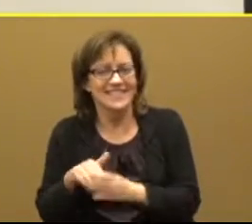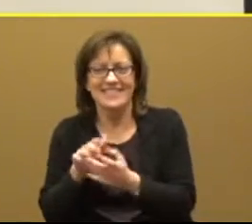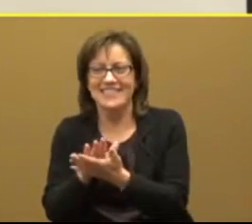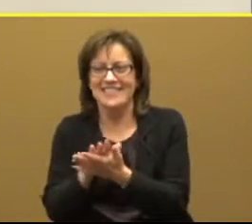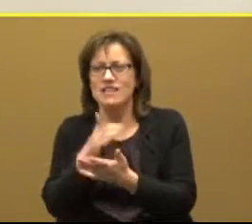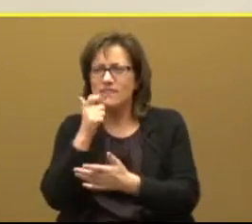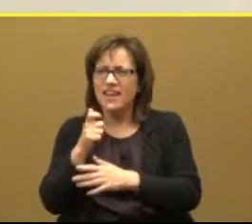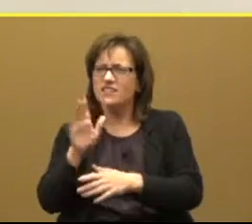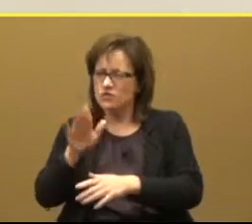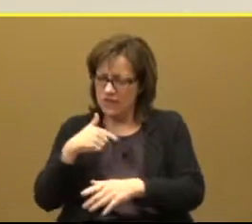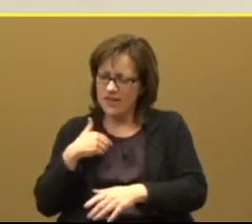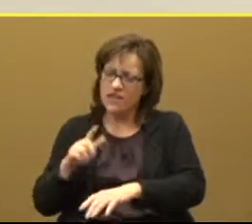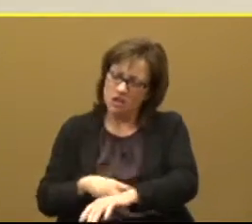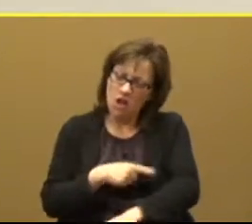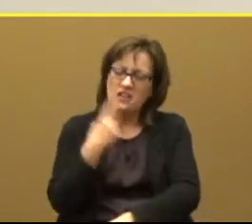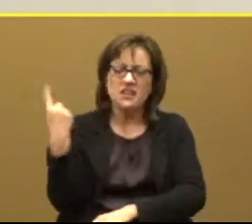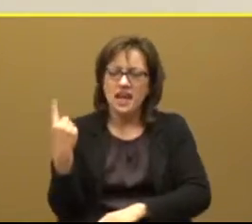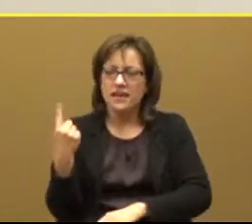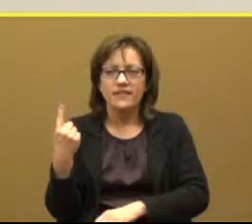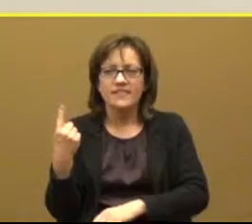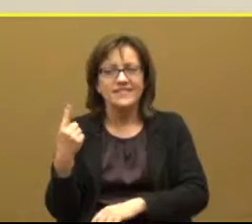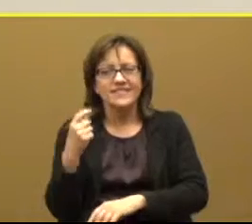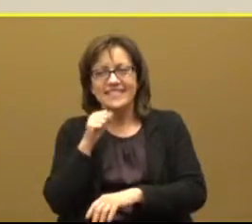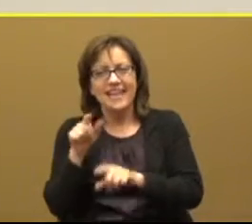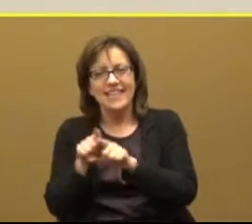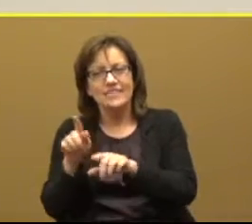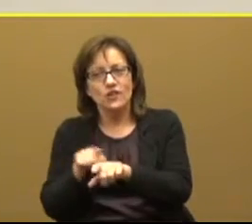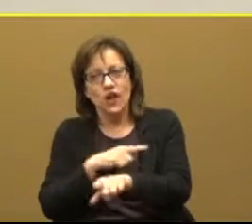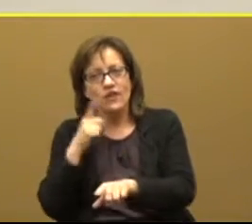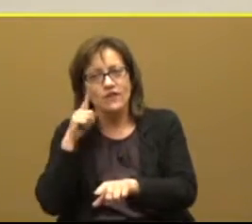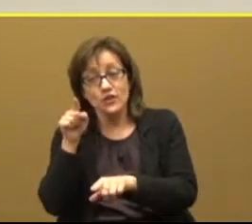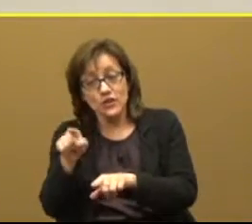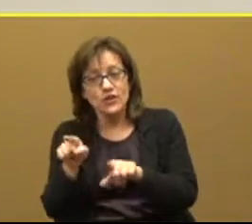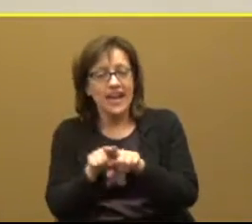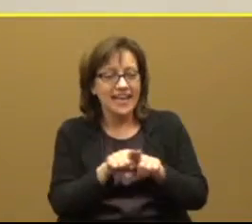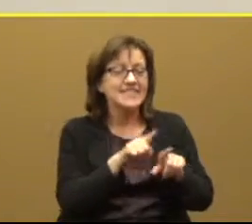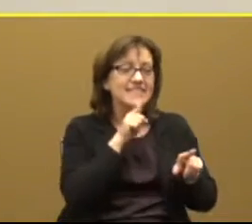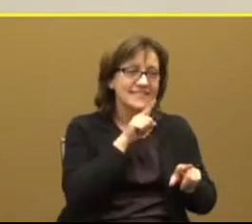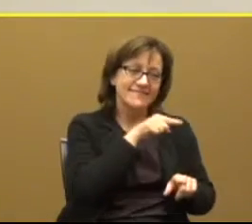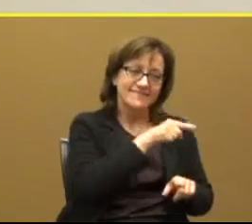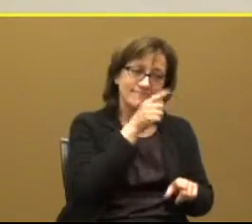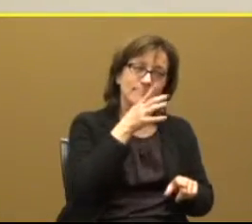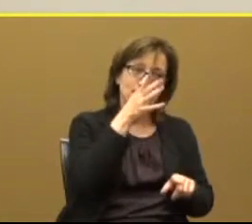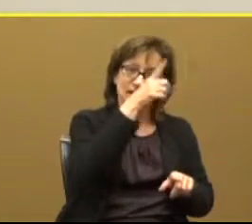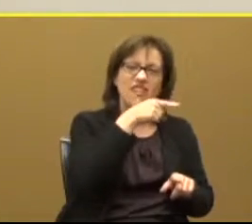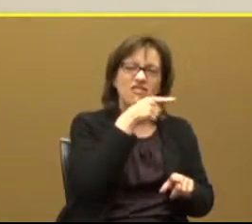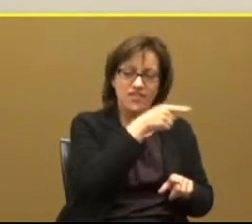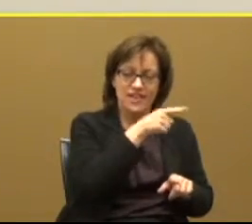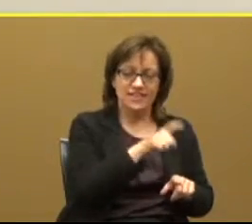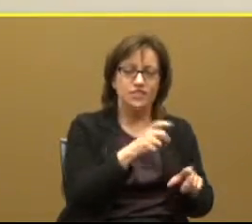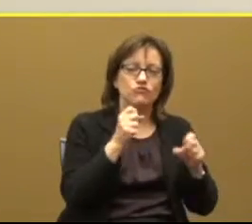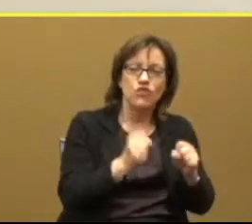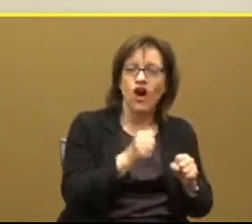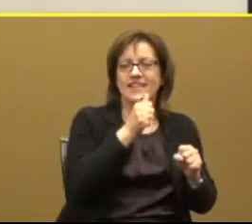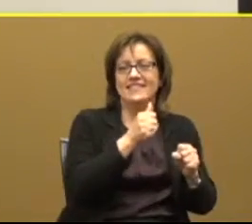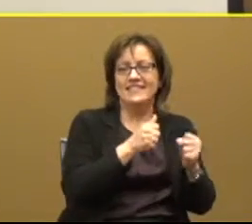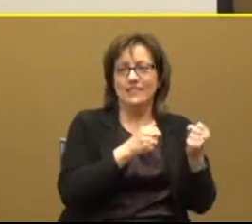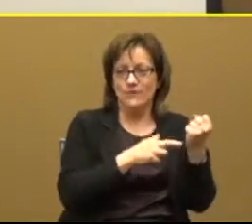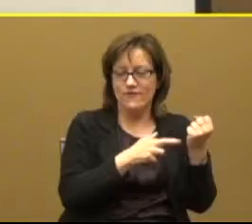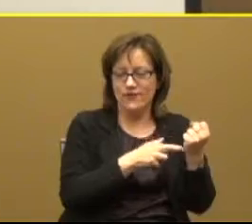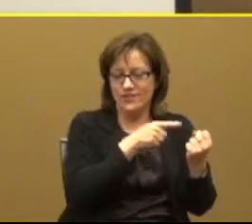it's a long day for you. It's not nearly as long for you as it is for mom and dad. They need the strongest reinforcers. There are also